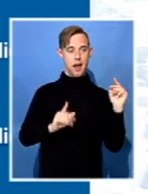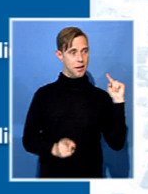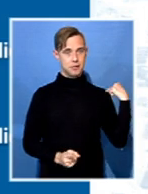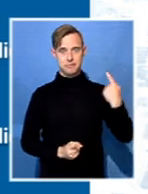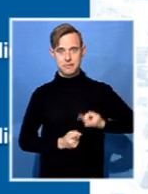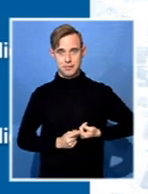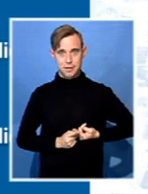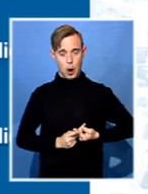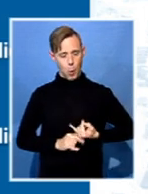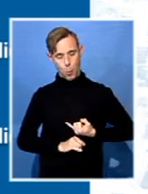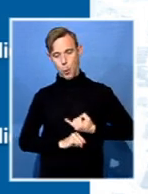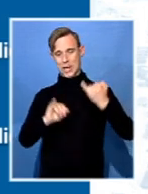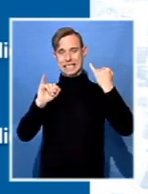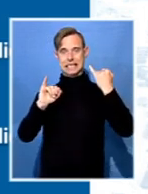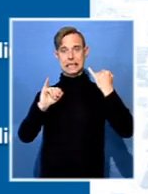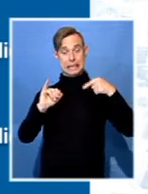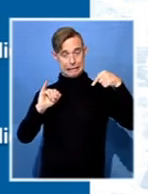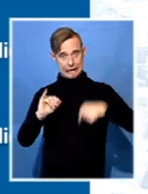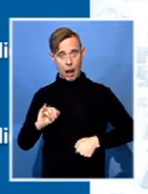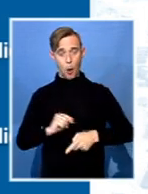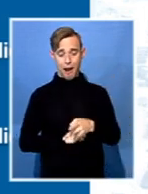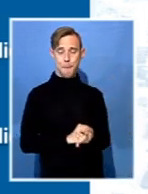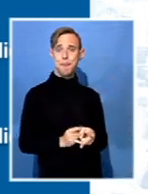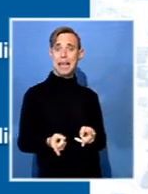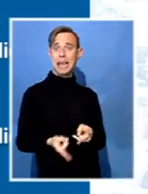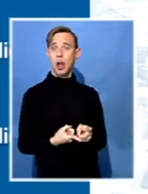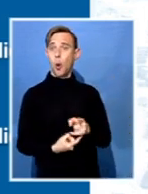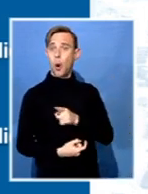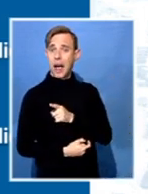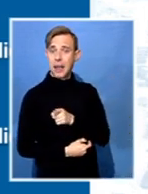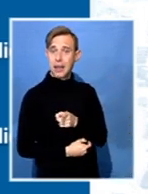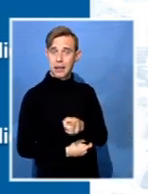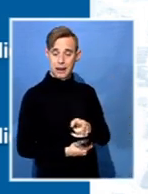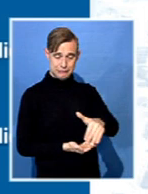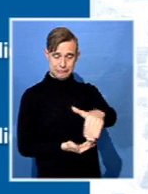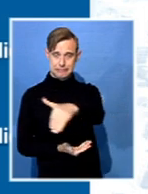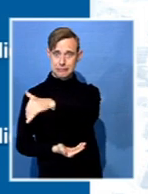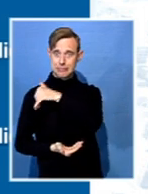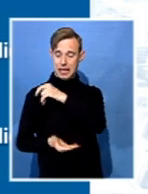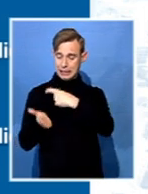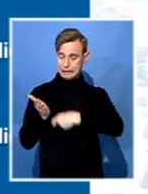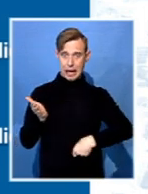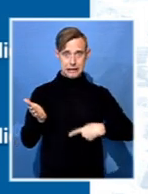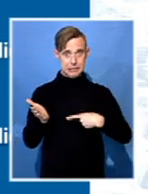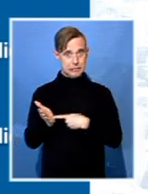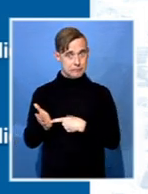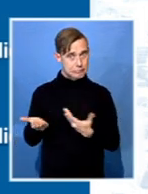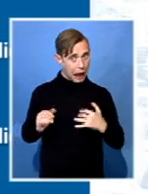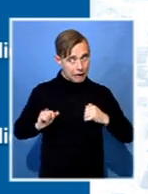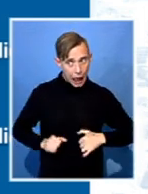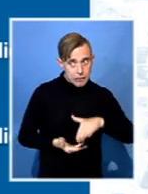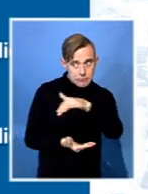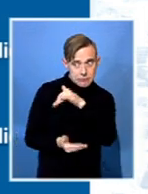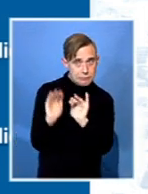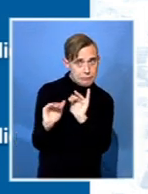2009. That was when we were in a financial crisis, and it will raise questions about the efficacy of the South African Revenue Service and the